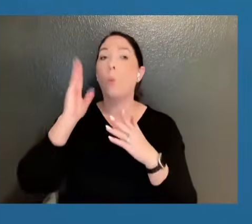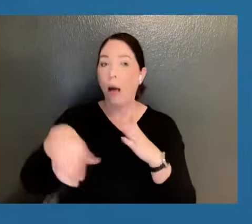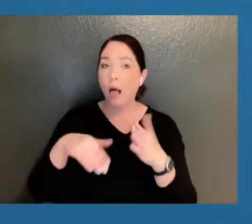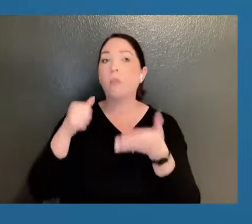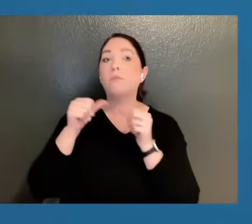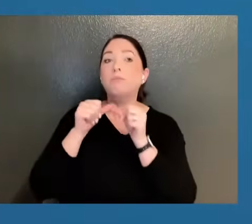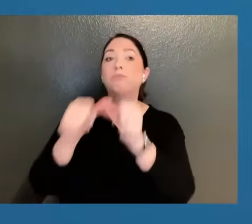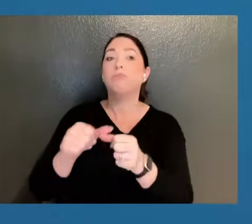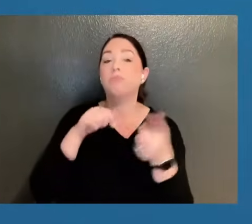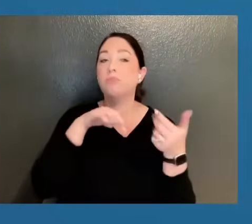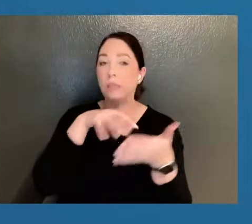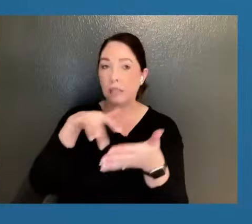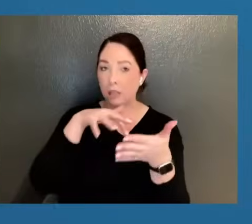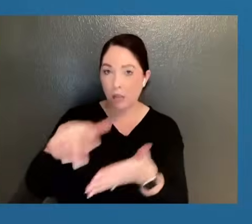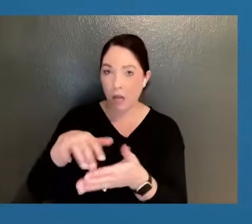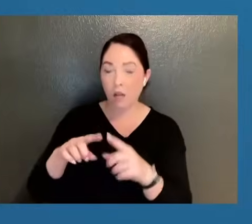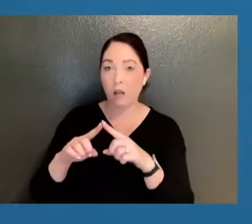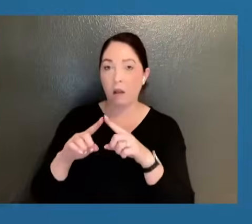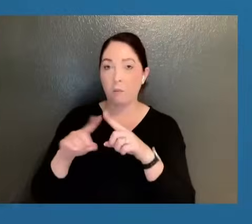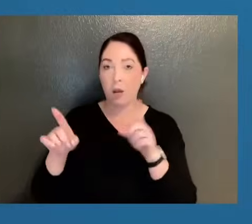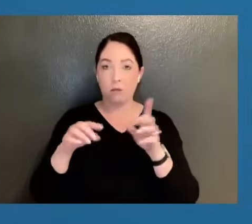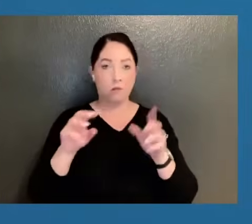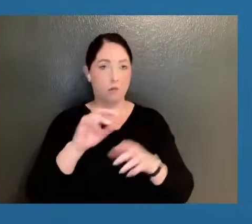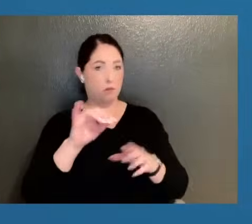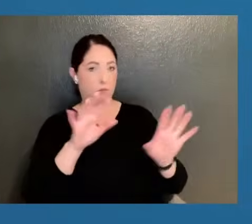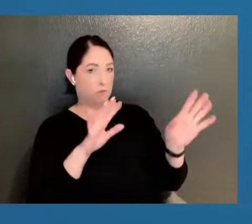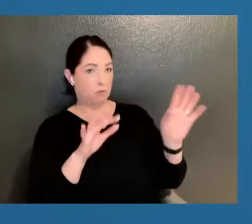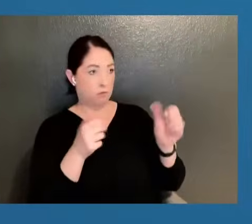a change in that. Jano, is there anything else I need to know on that?